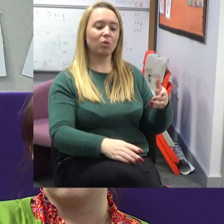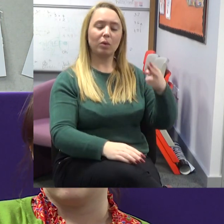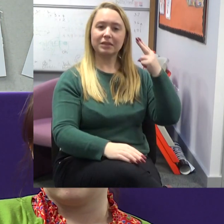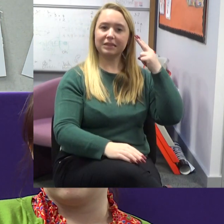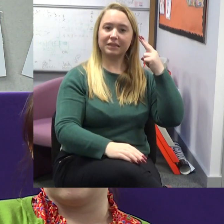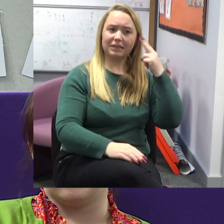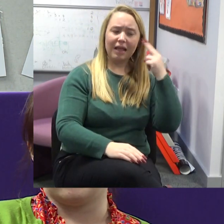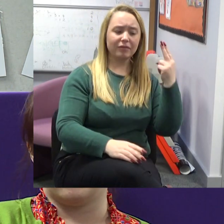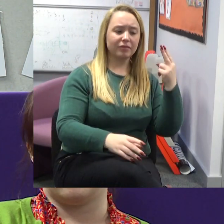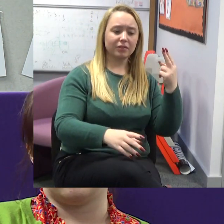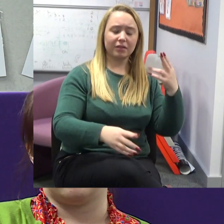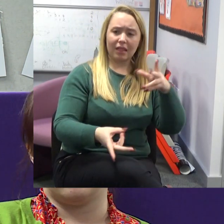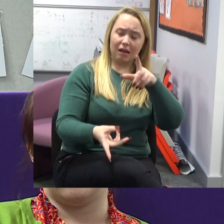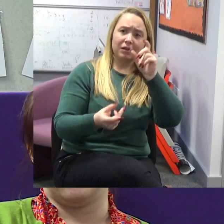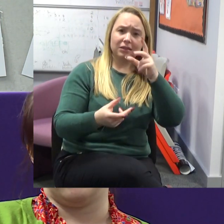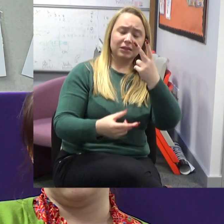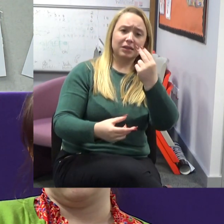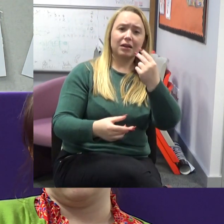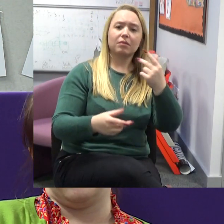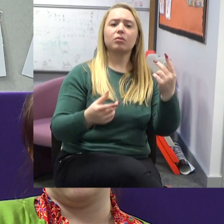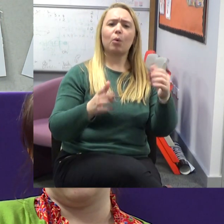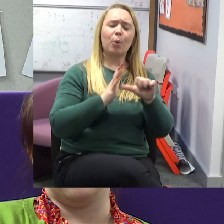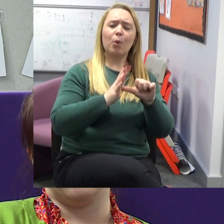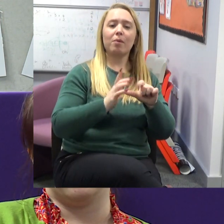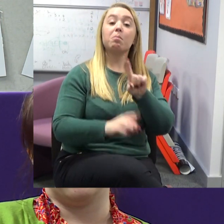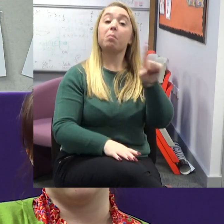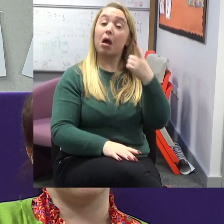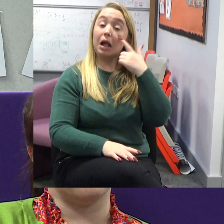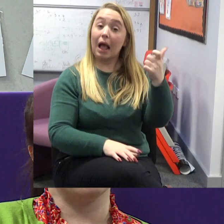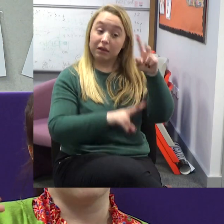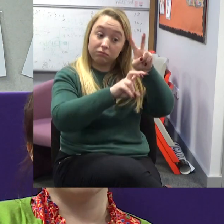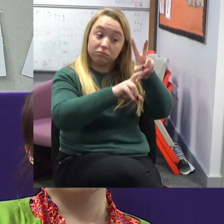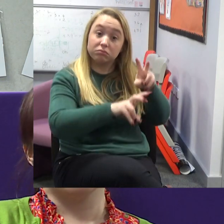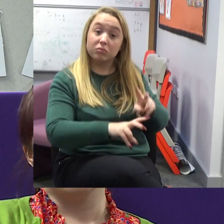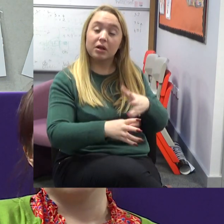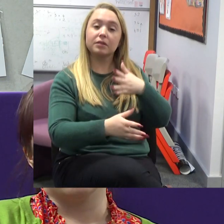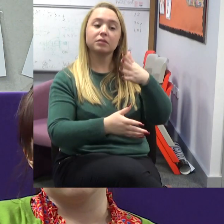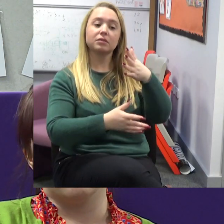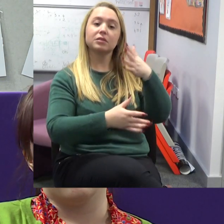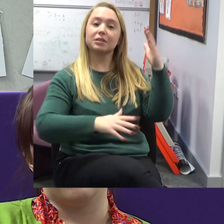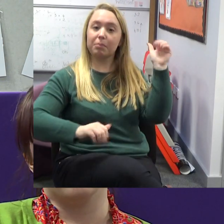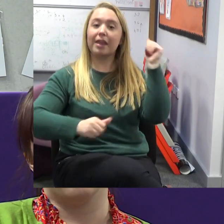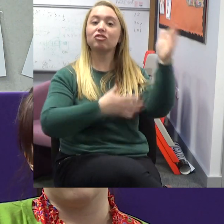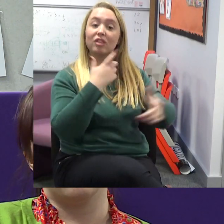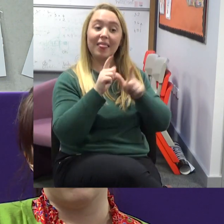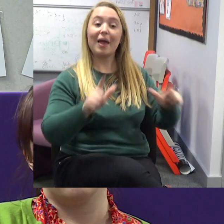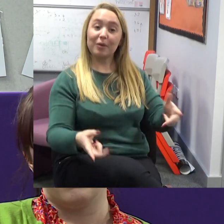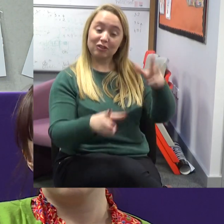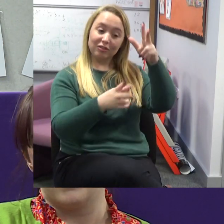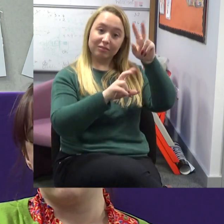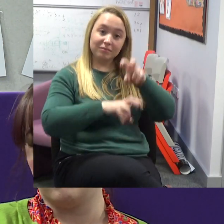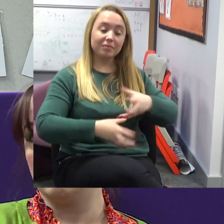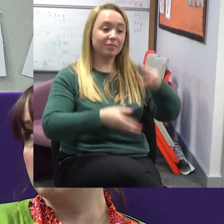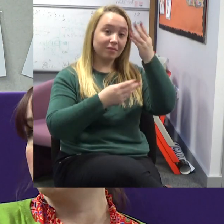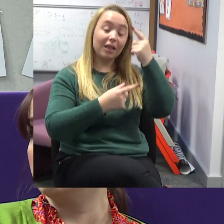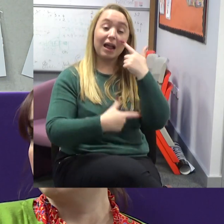child Spanish, but like to speak it, but you can easily take them out and then teach them Spanish sign language, so they're still getting the exposure to the same kind of thing,